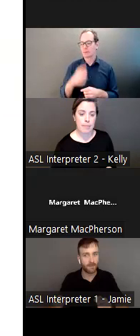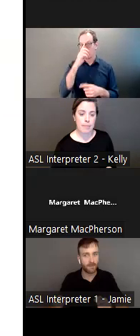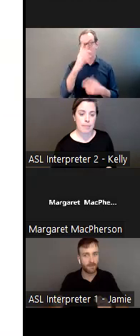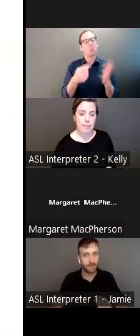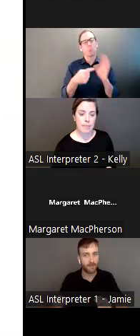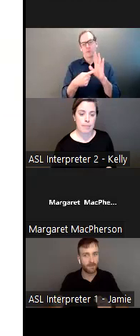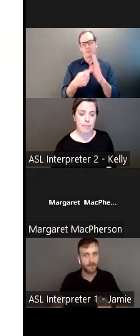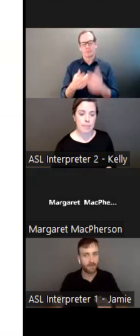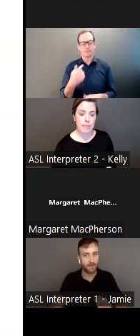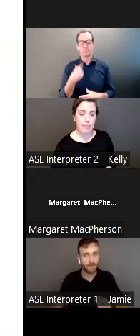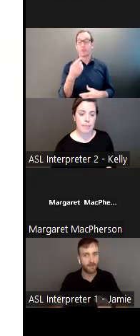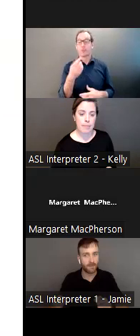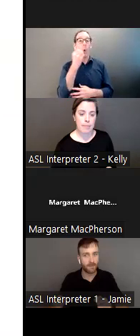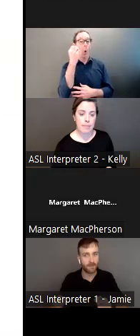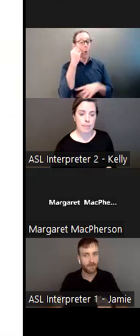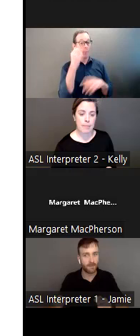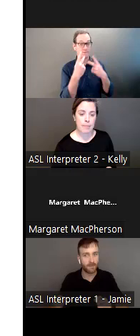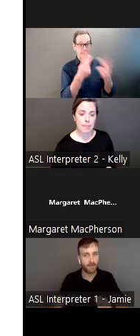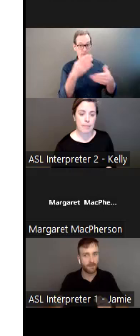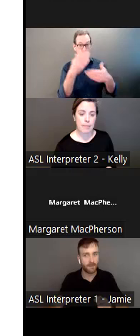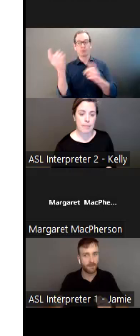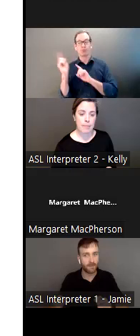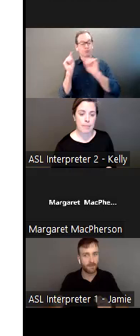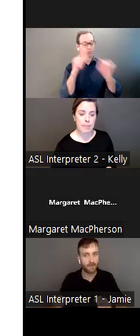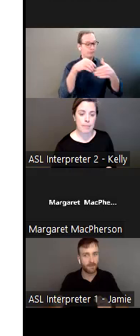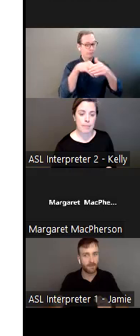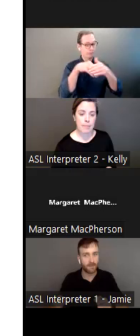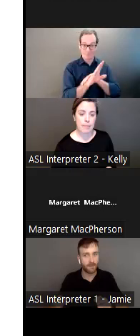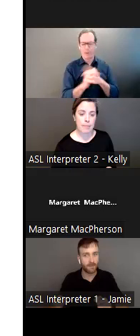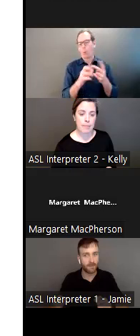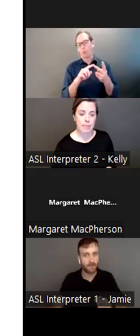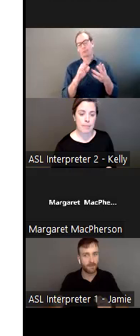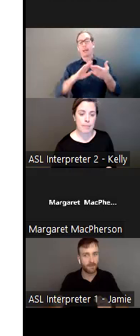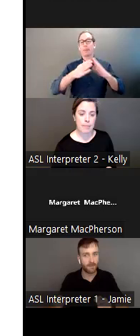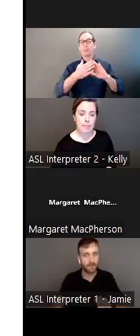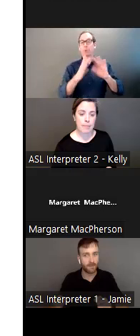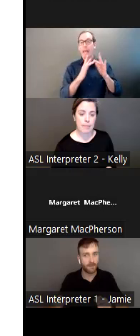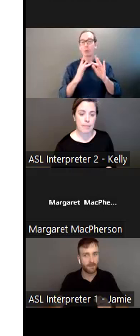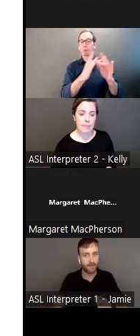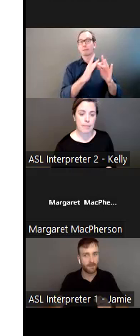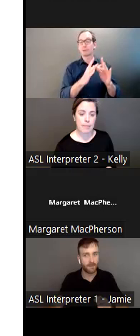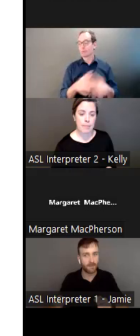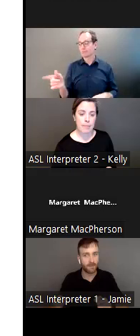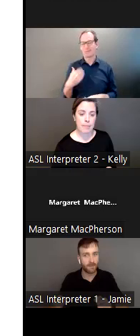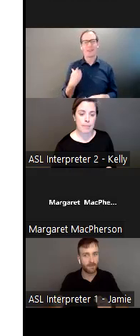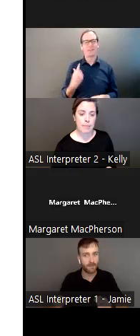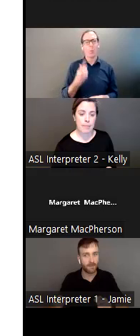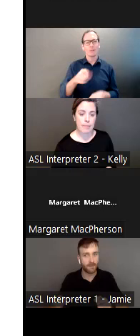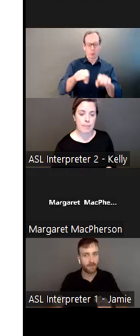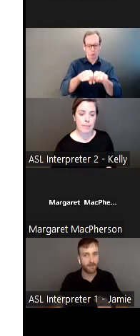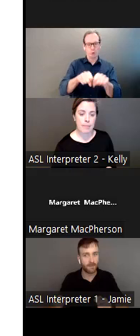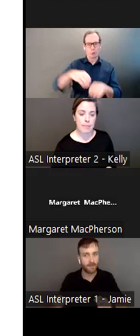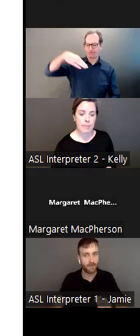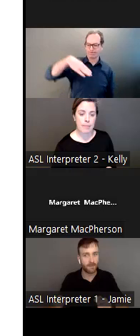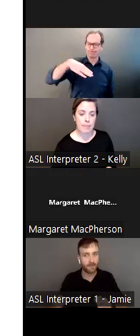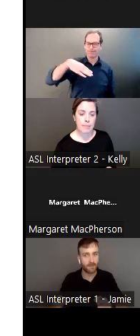example, or somebody who does community outreach, and really sort of thinking through, and we have a picture of a shoe here because it's really walking in somebody's shoes. What's it